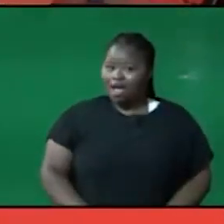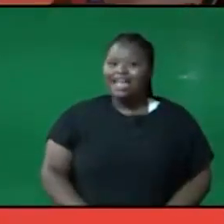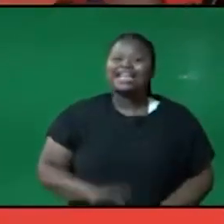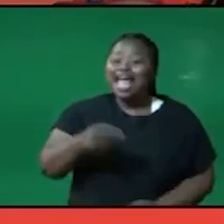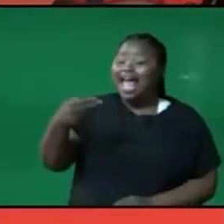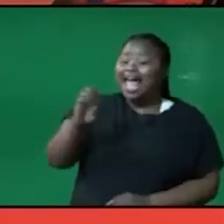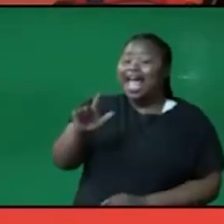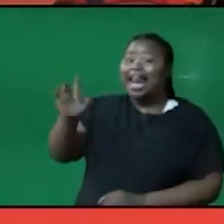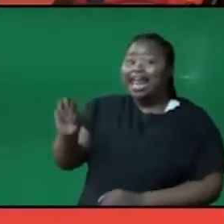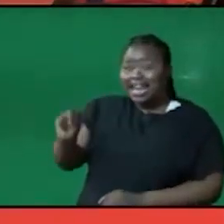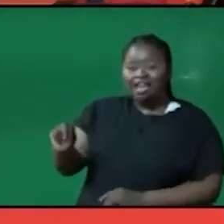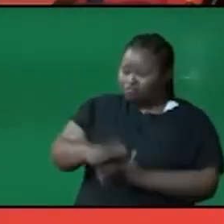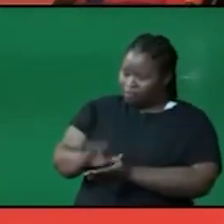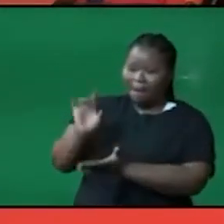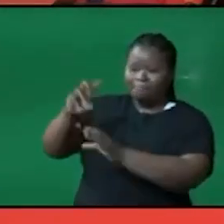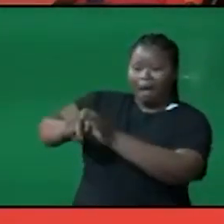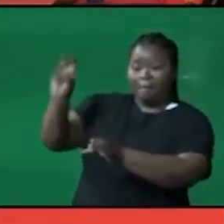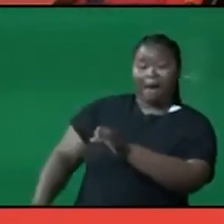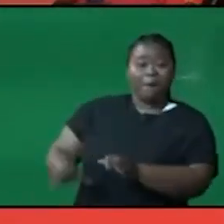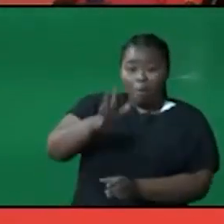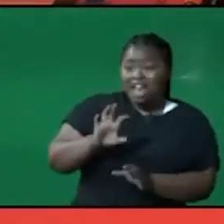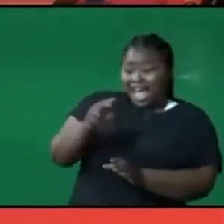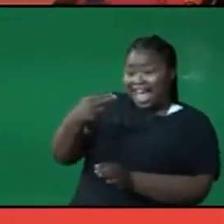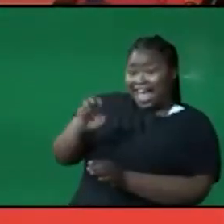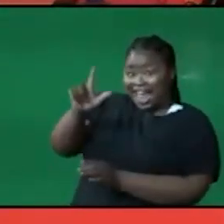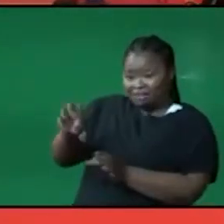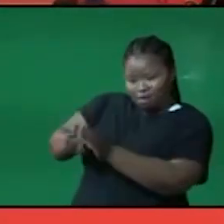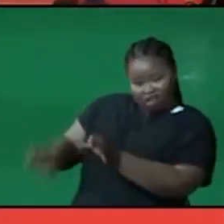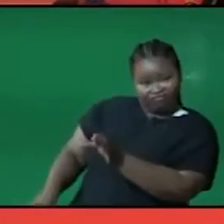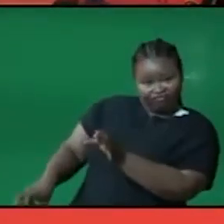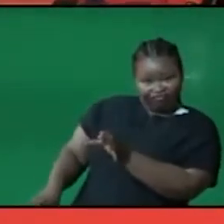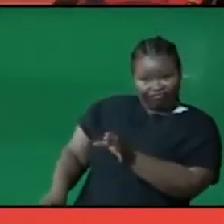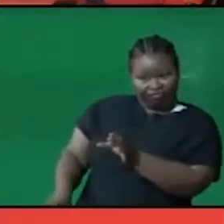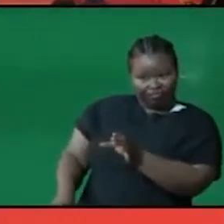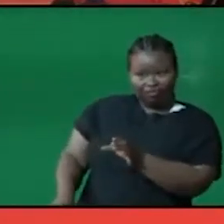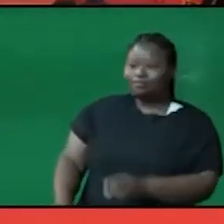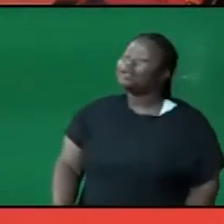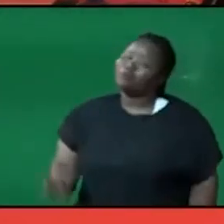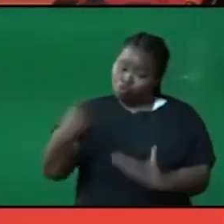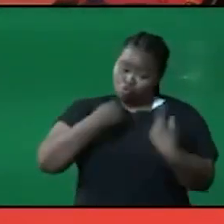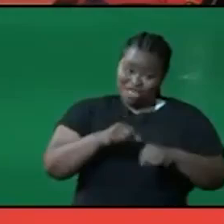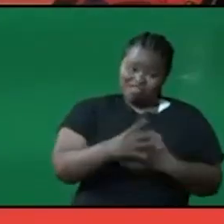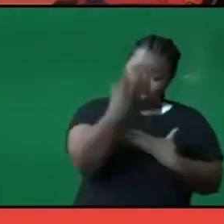Helen Zille is leaving. Once Helen Zille is out, Sangen,